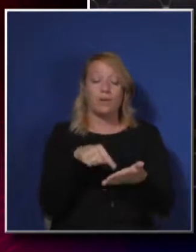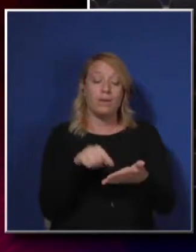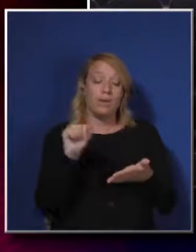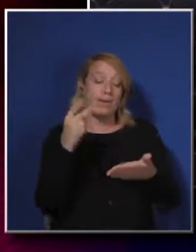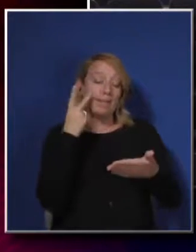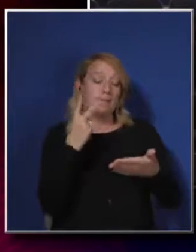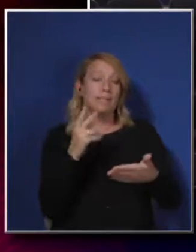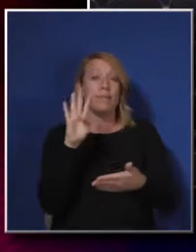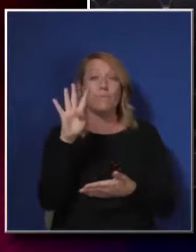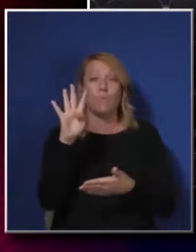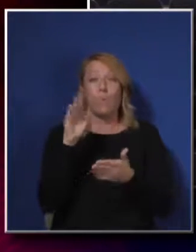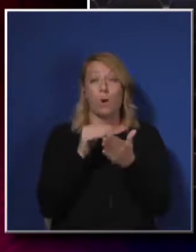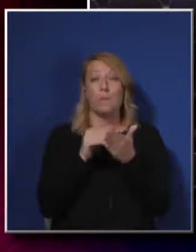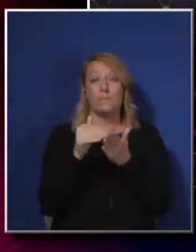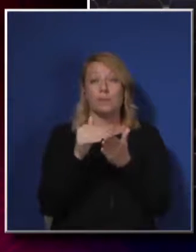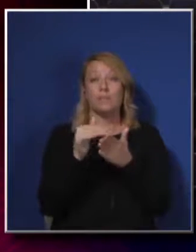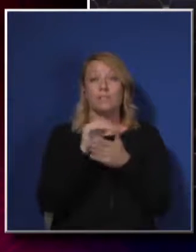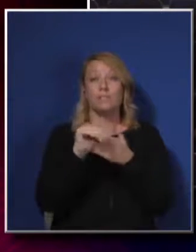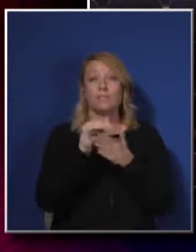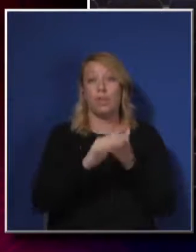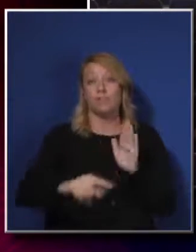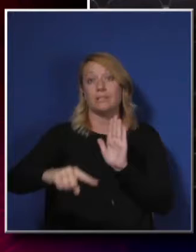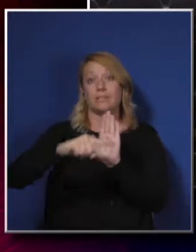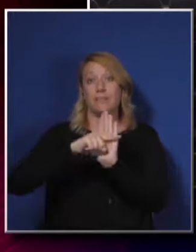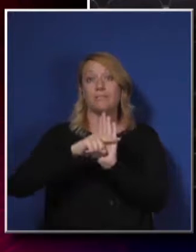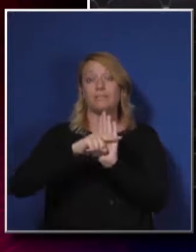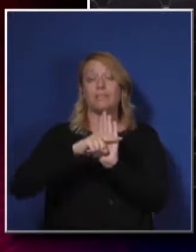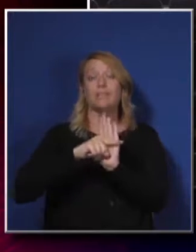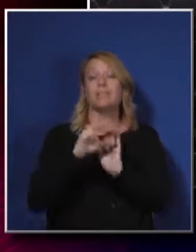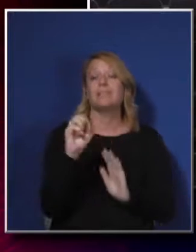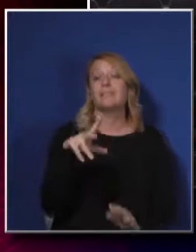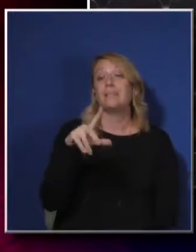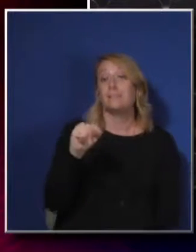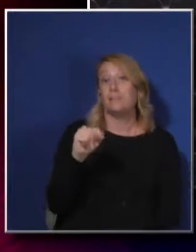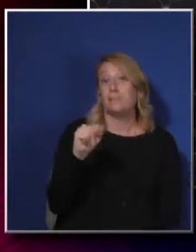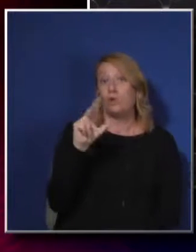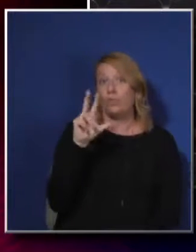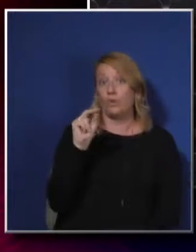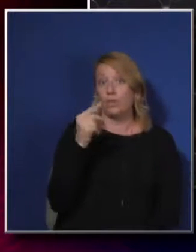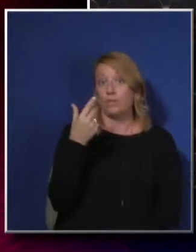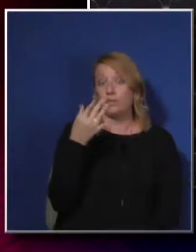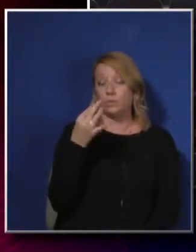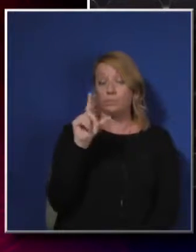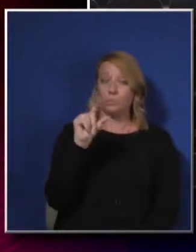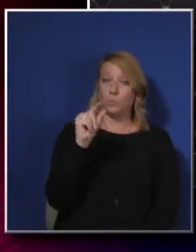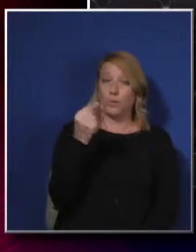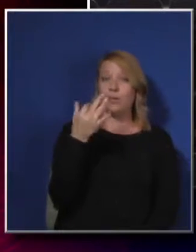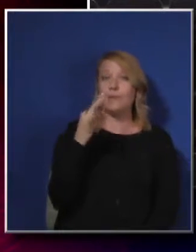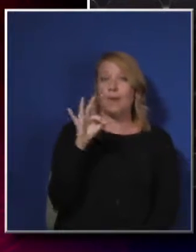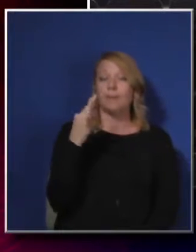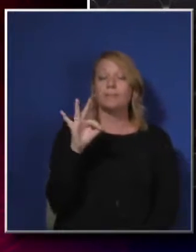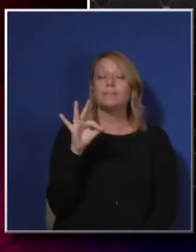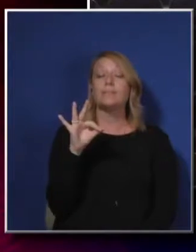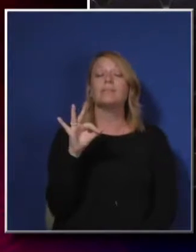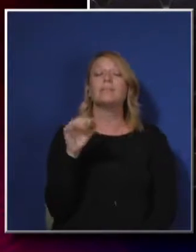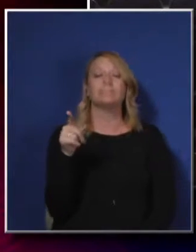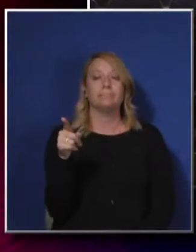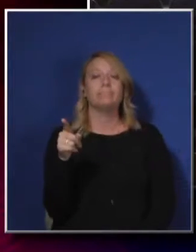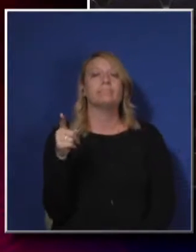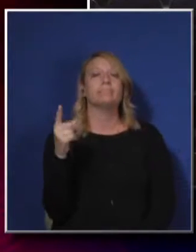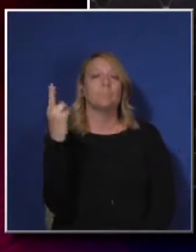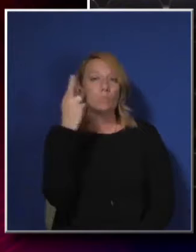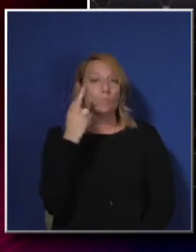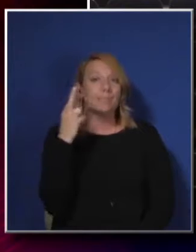million deficit as of September 30, 2019. And that's attributed to the